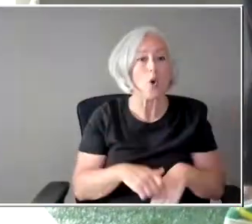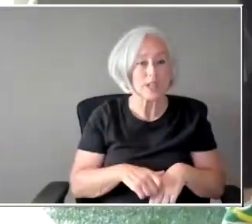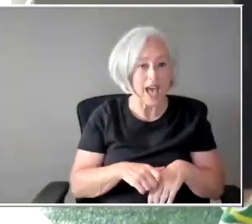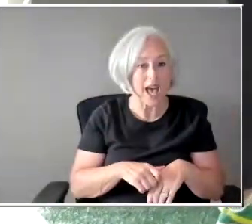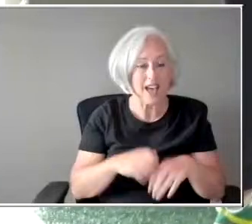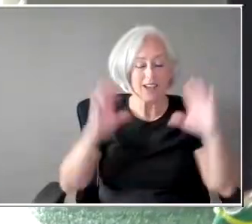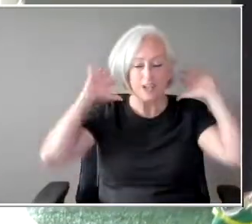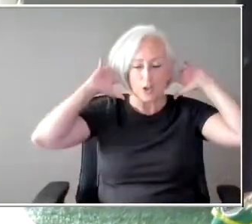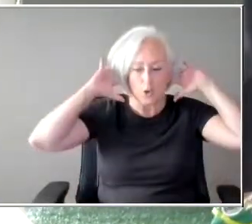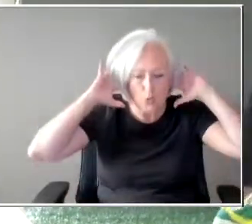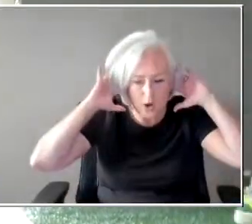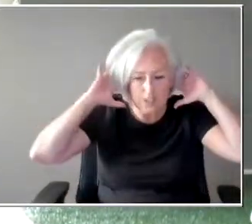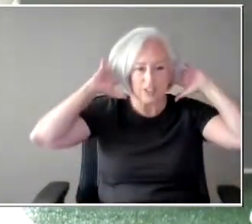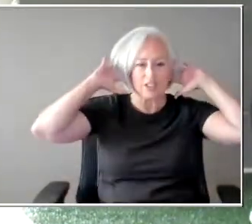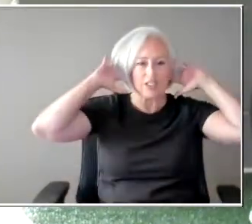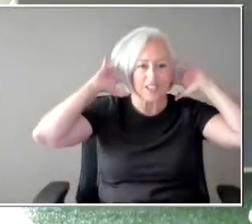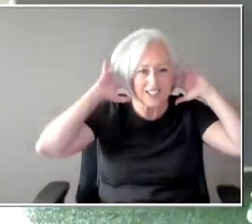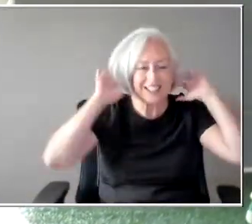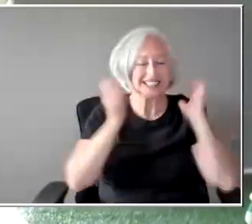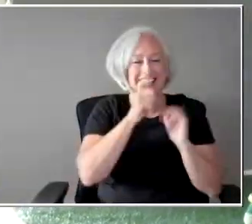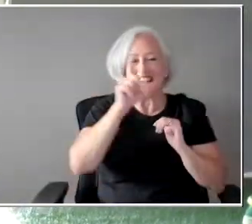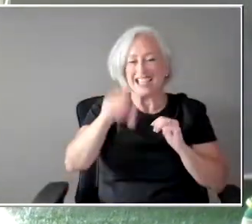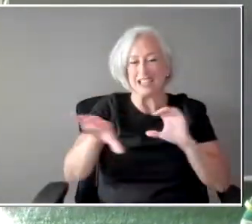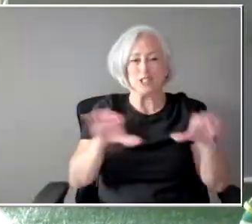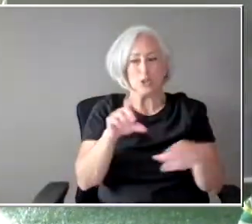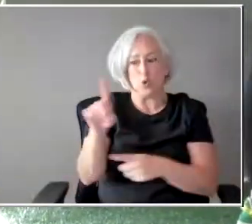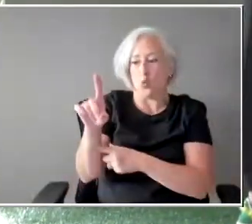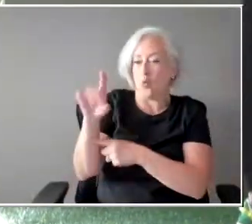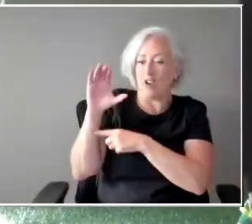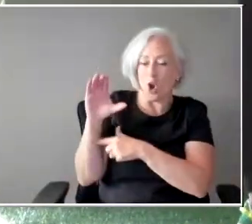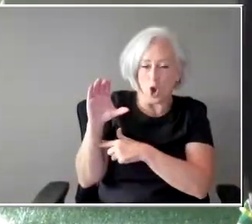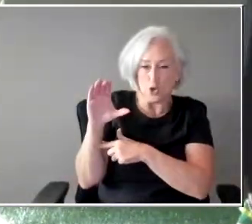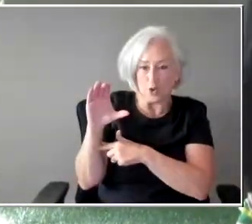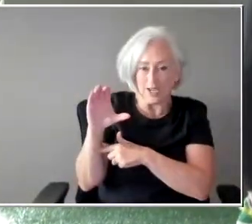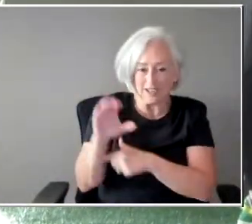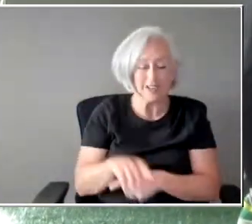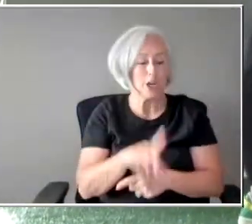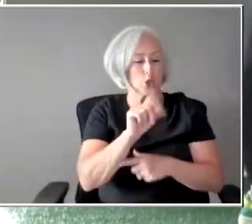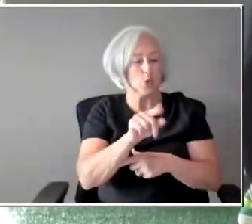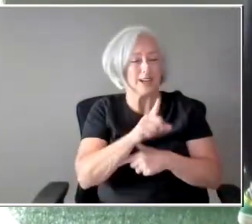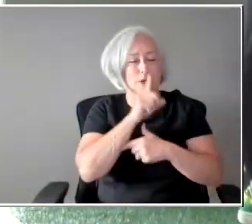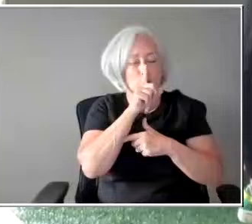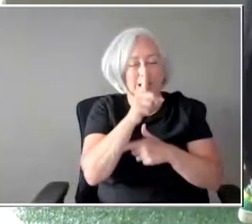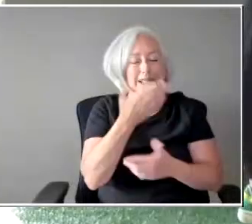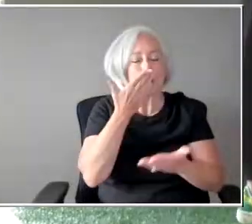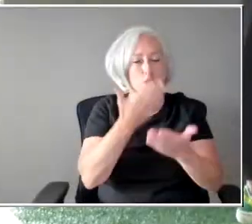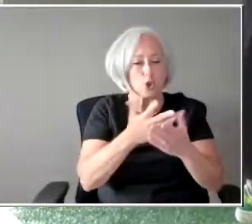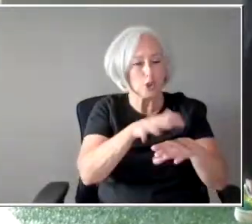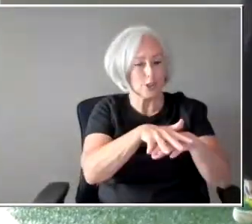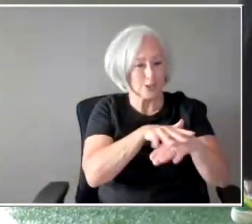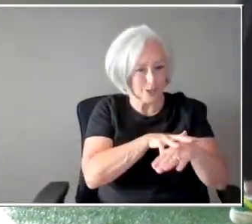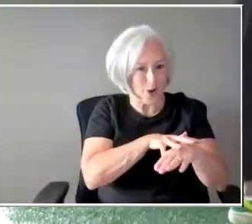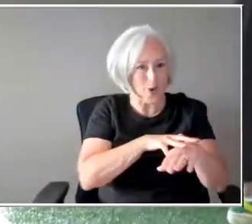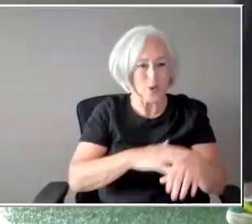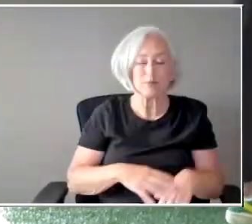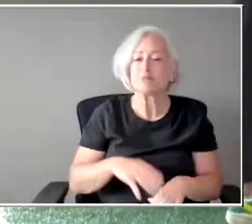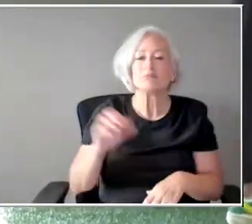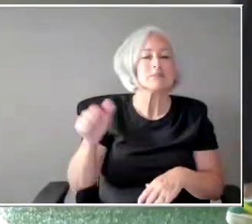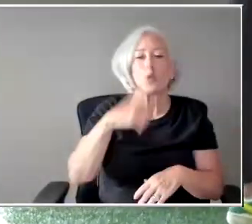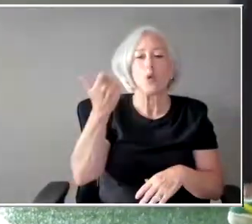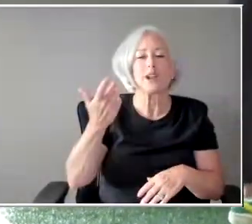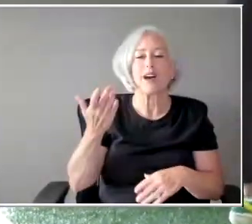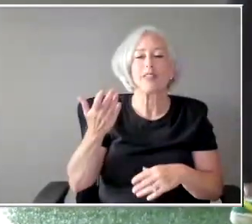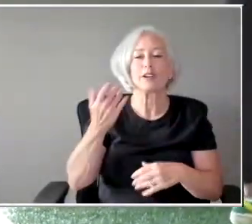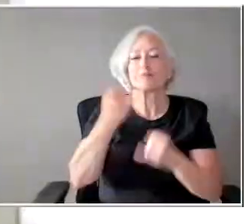to do 100. You just need to do like 20 really good ones. Okay, yes. That's what I'm doing. What else do you want people to take away from our episode